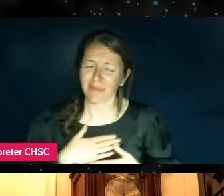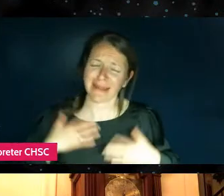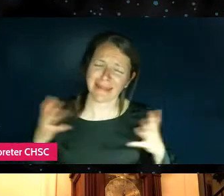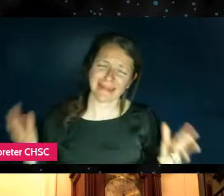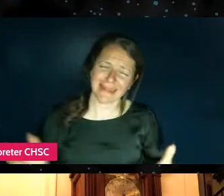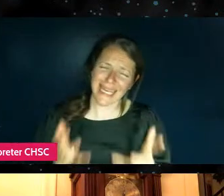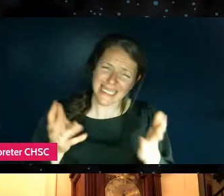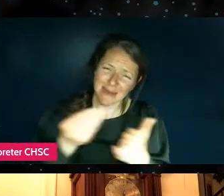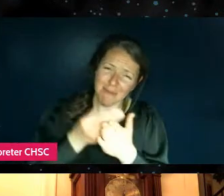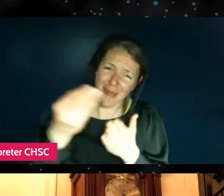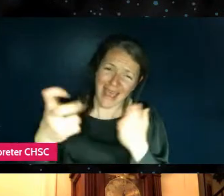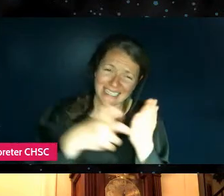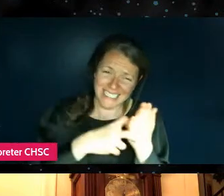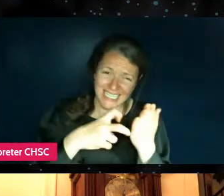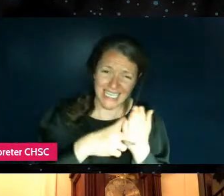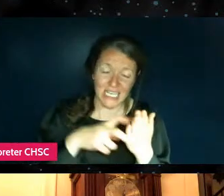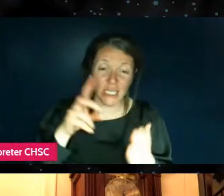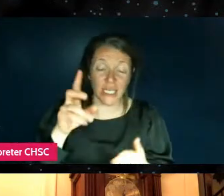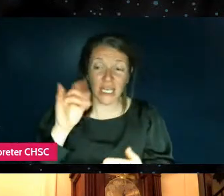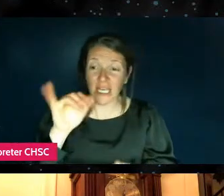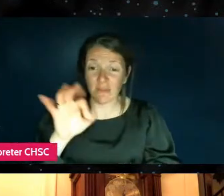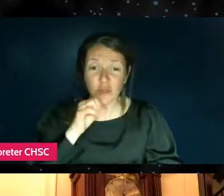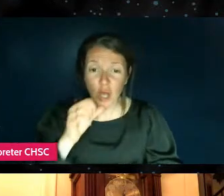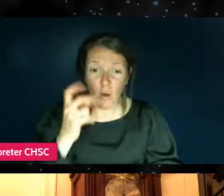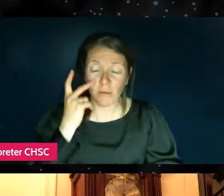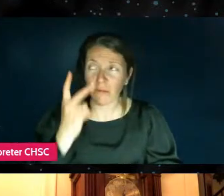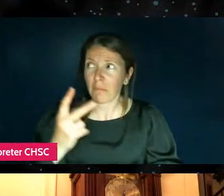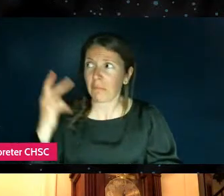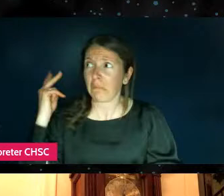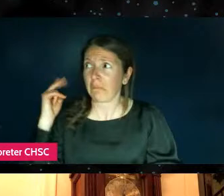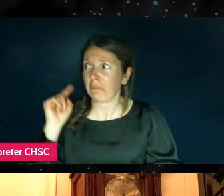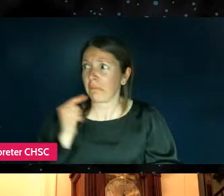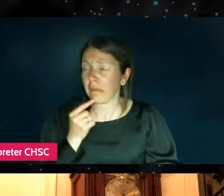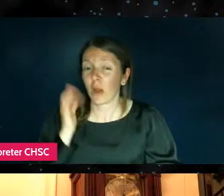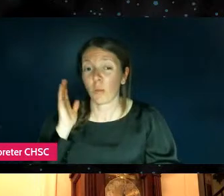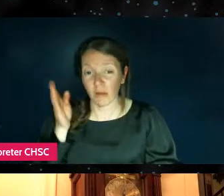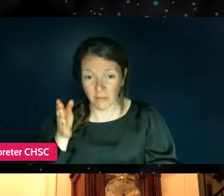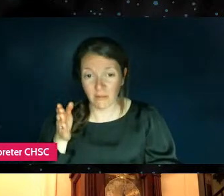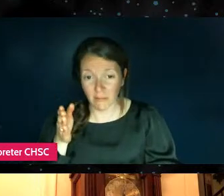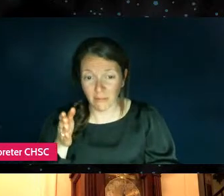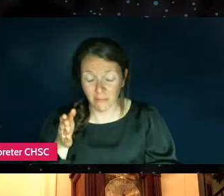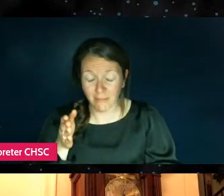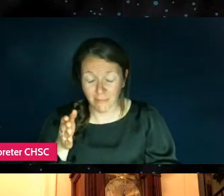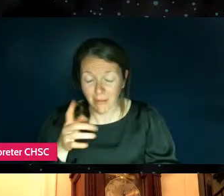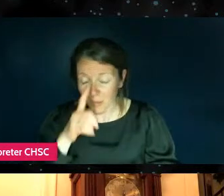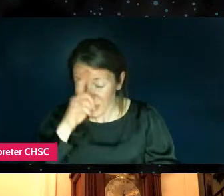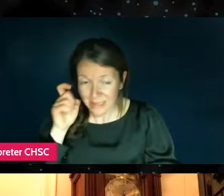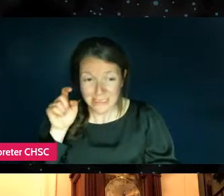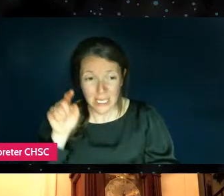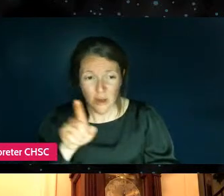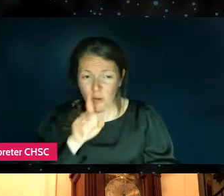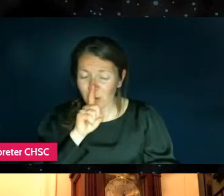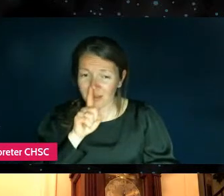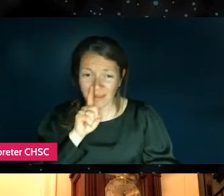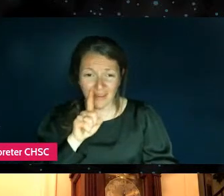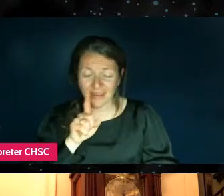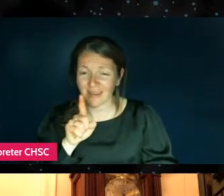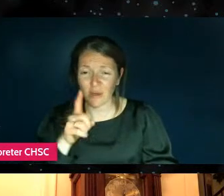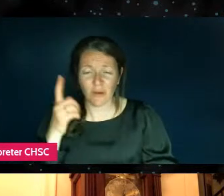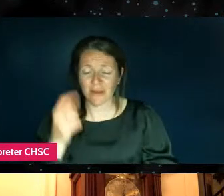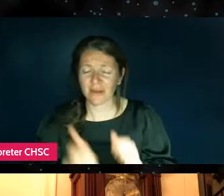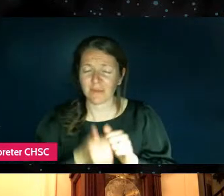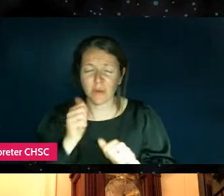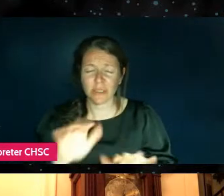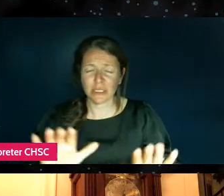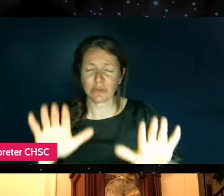the tickets in the festival. You will regret it if you do not, because it's really, truly one of the most incredible pieces